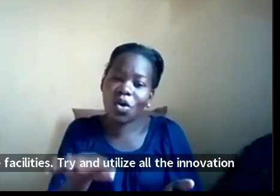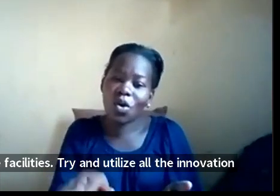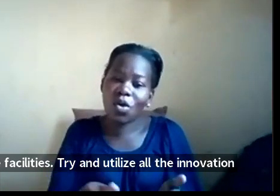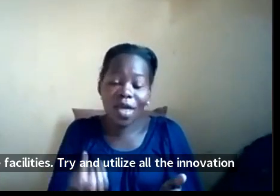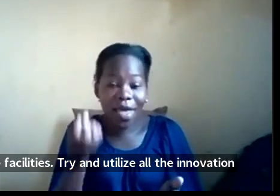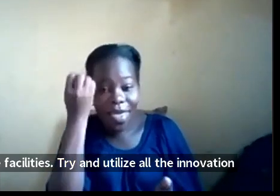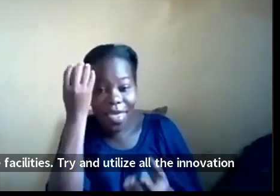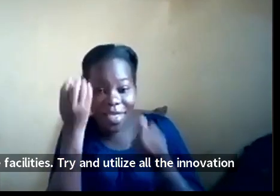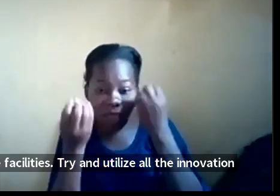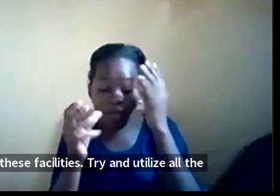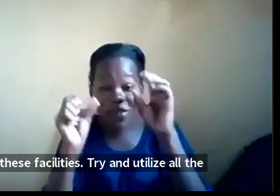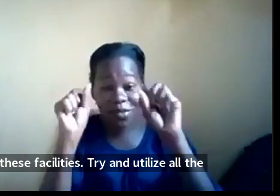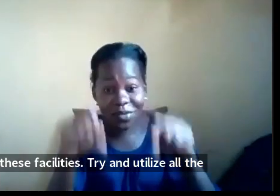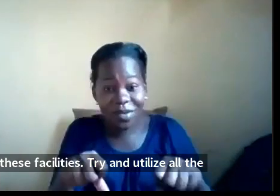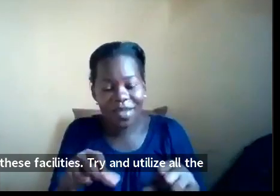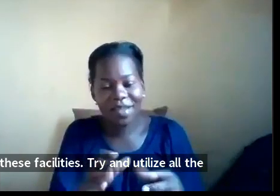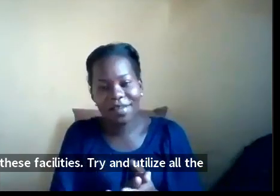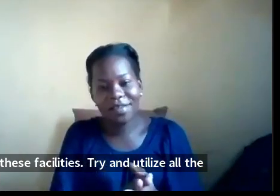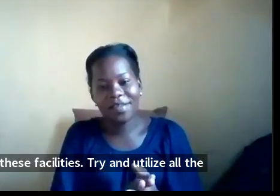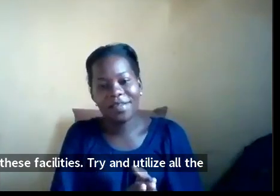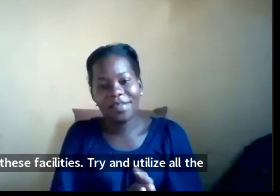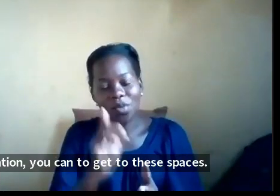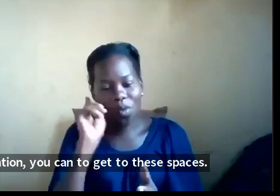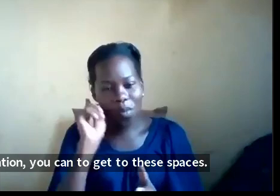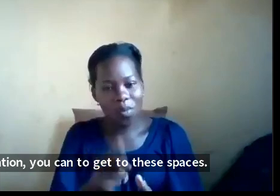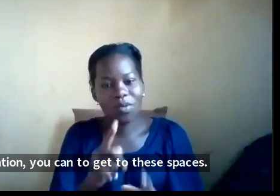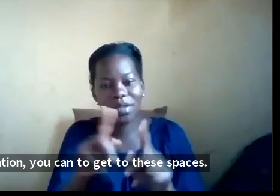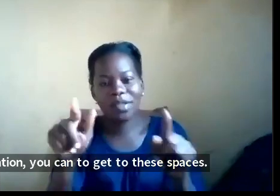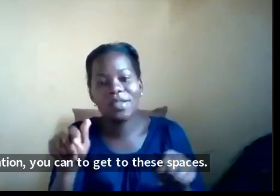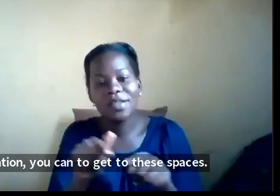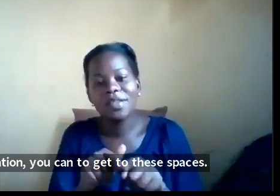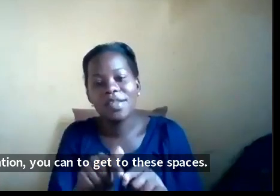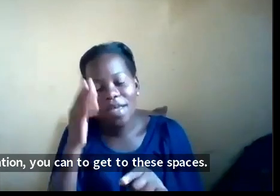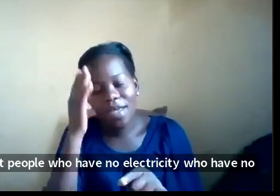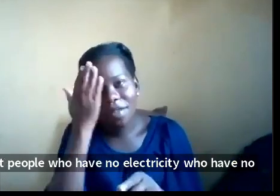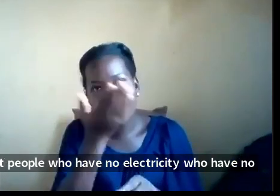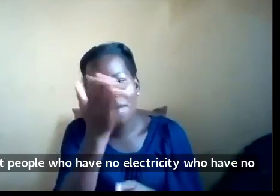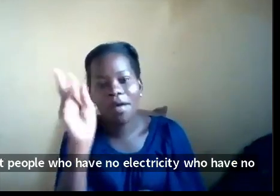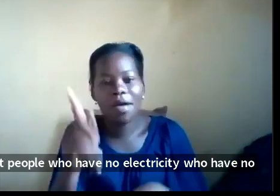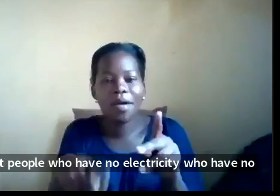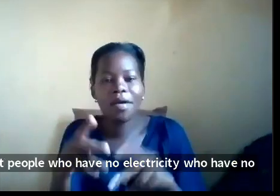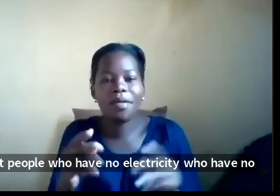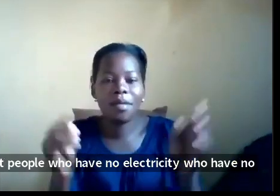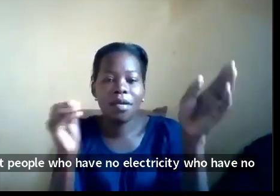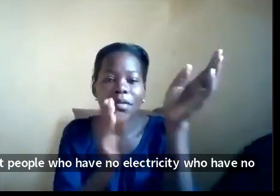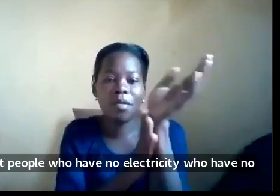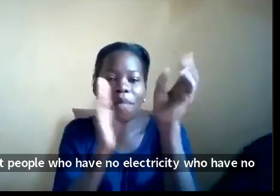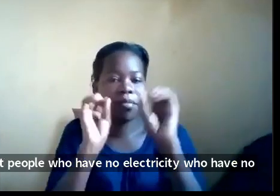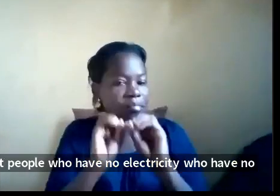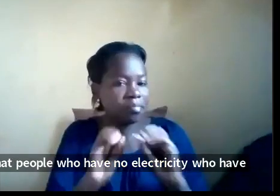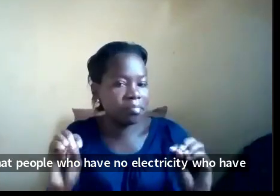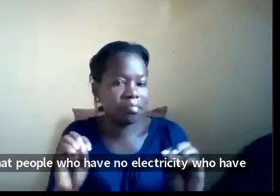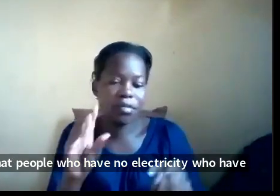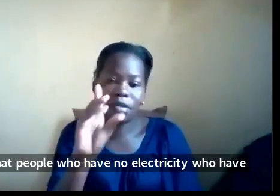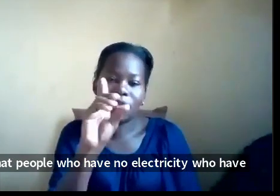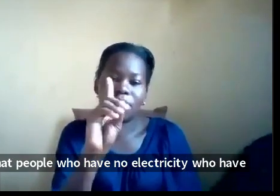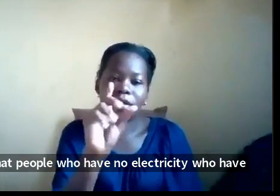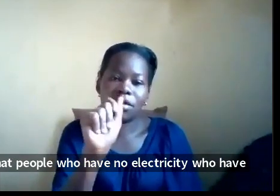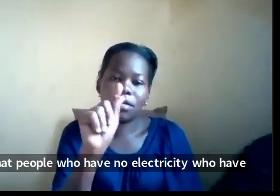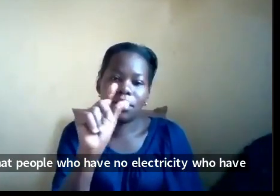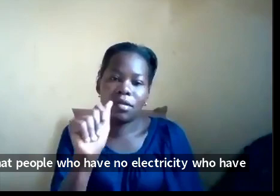to these spaces. I know there are people who have no electricity, who have no data, who have no, we are thinking about